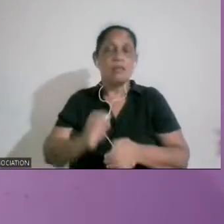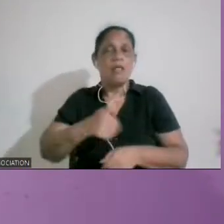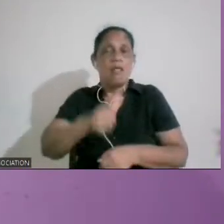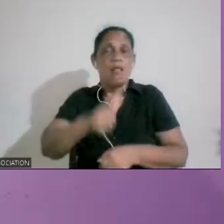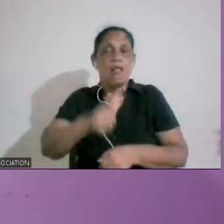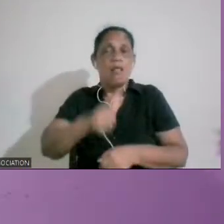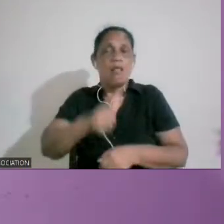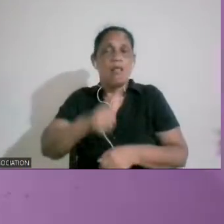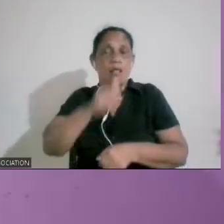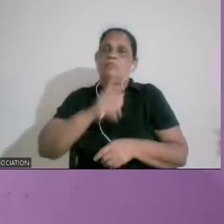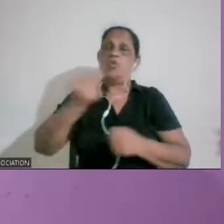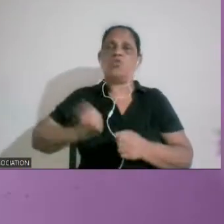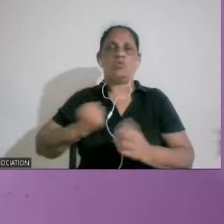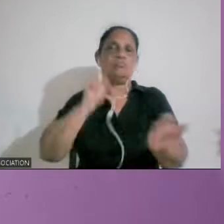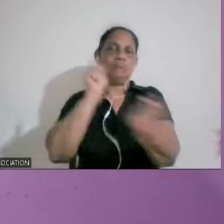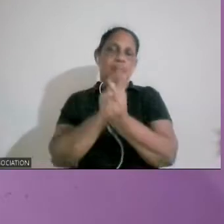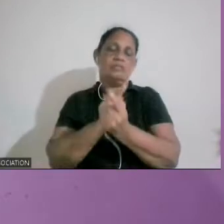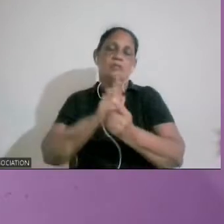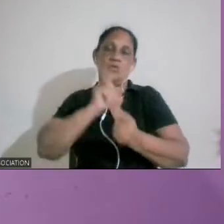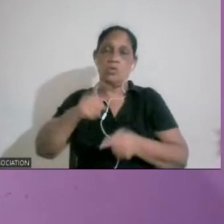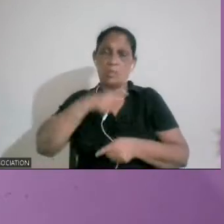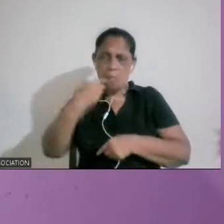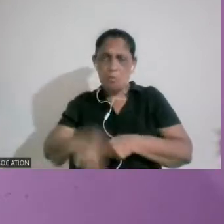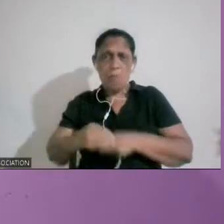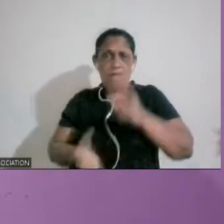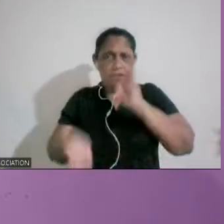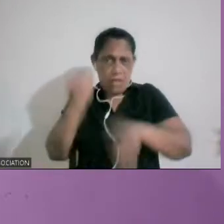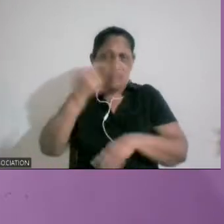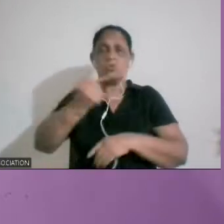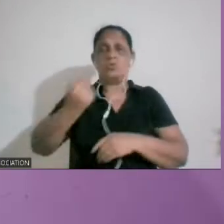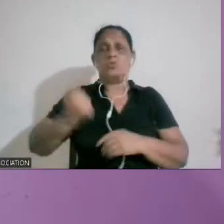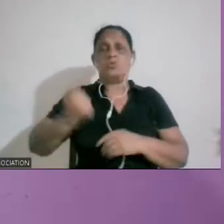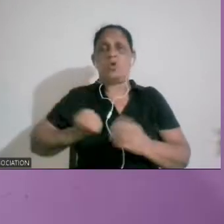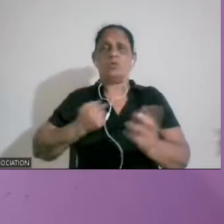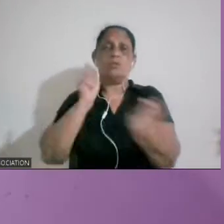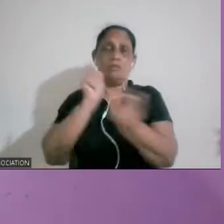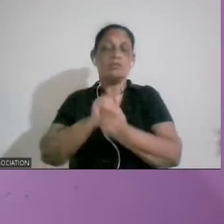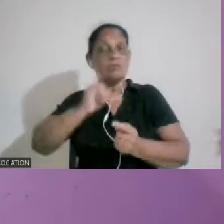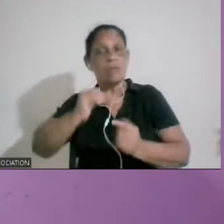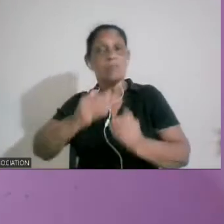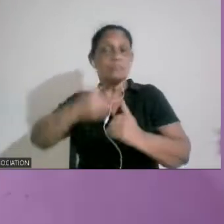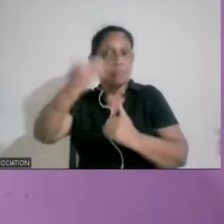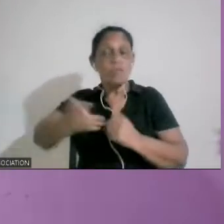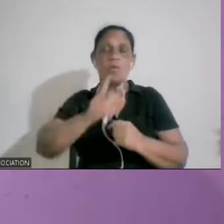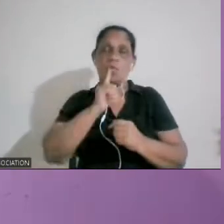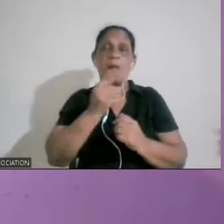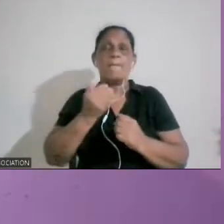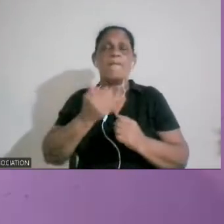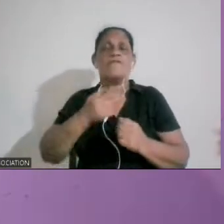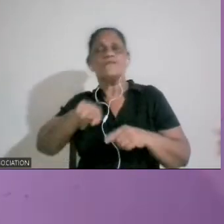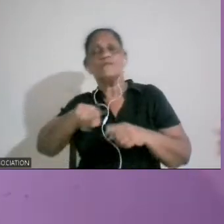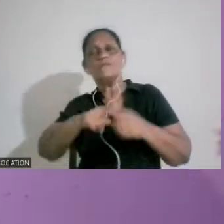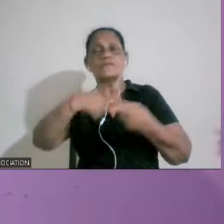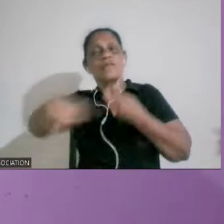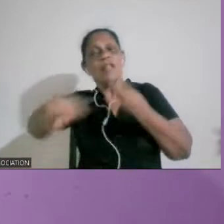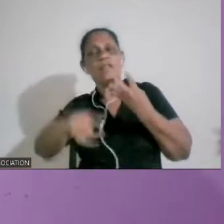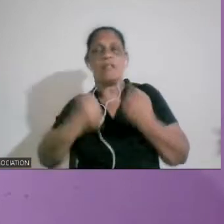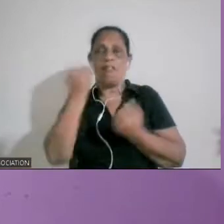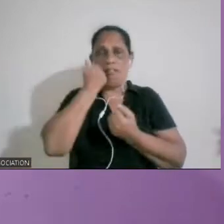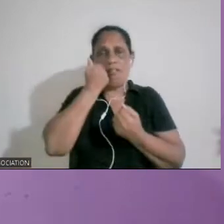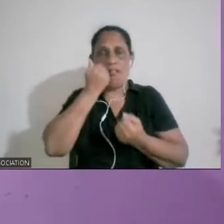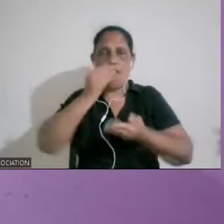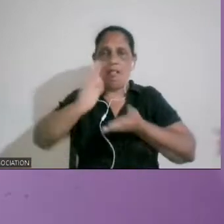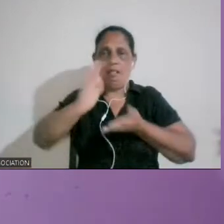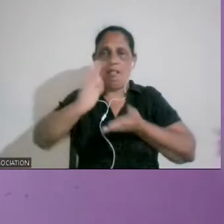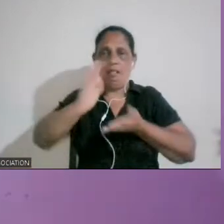menstrual bleed. Definitely go and see your doctor if you're experiencing heavy menstrual bleeds, because they can be a symptom